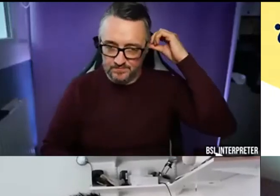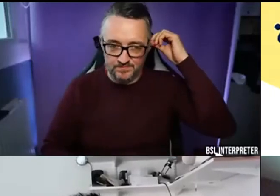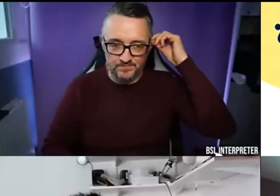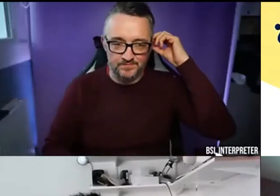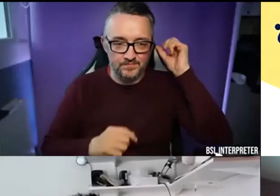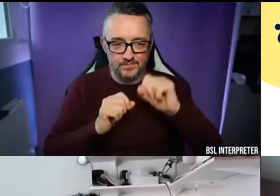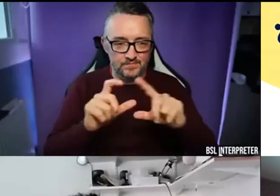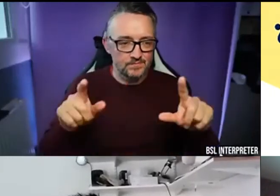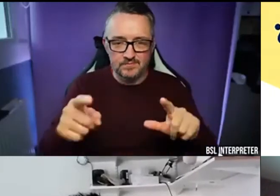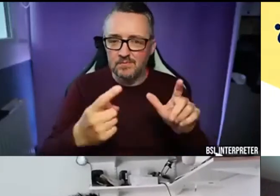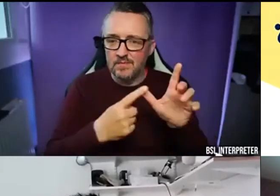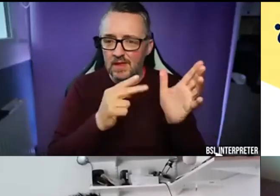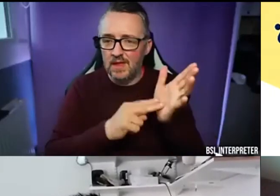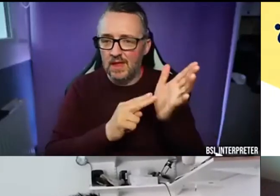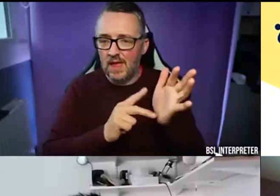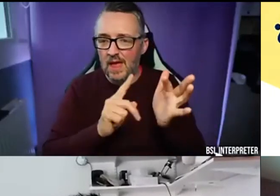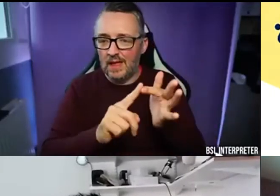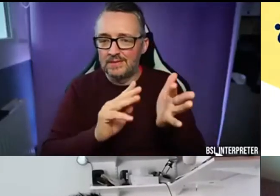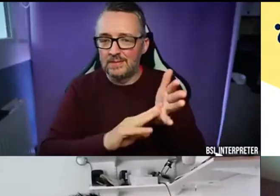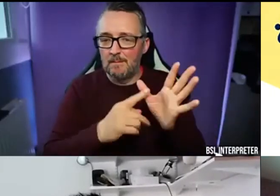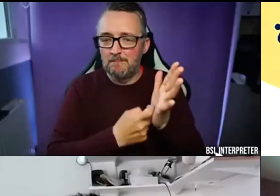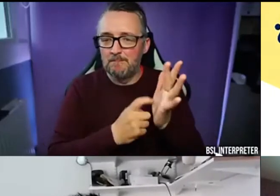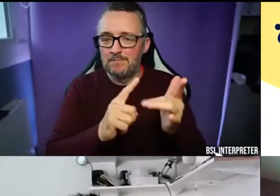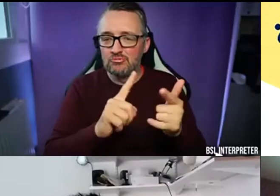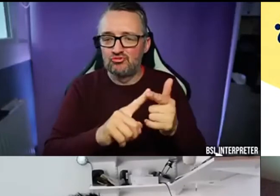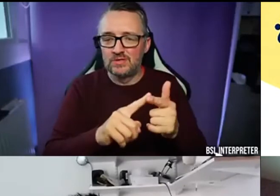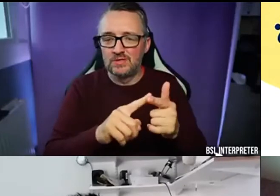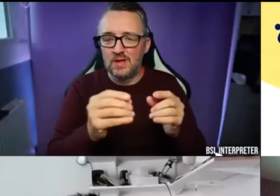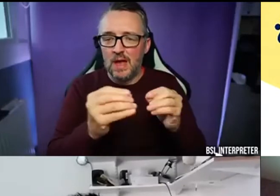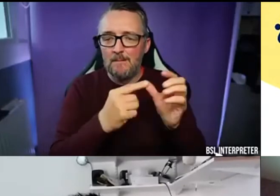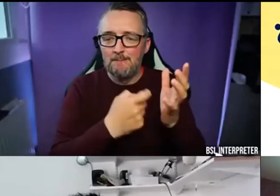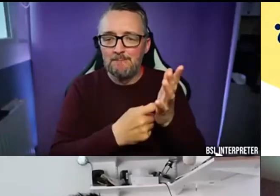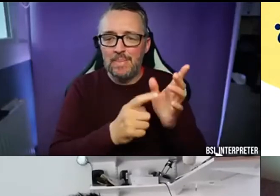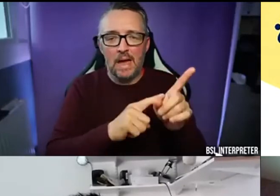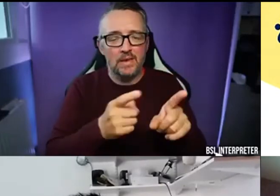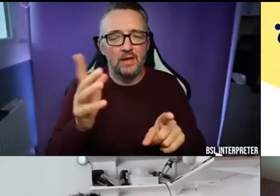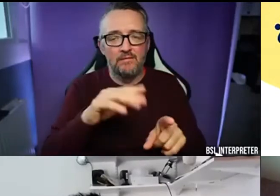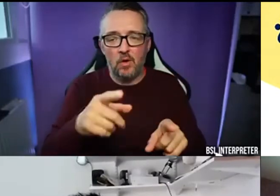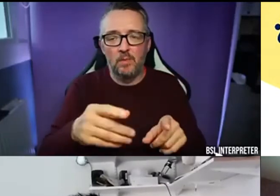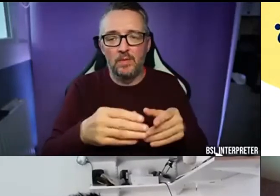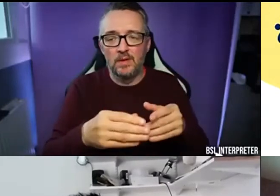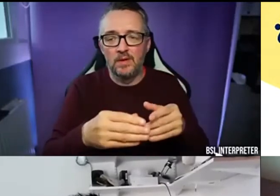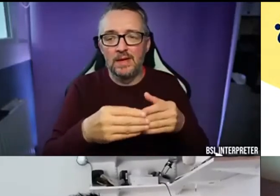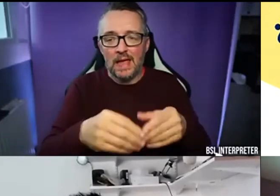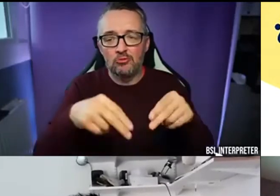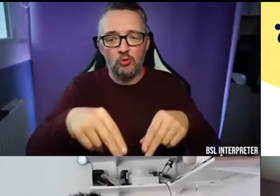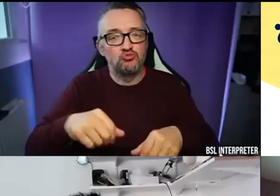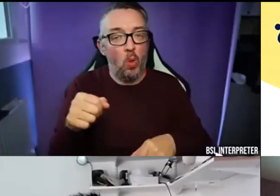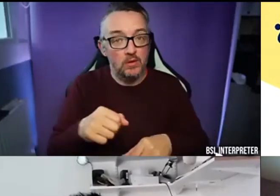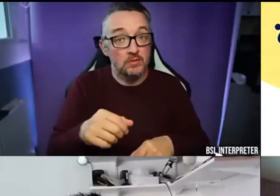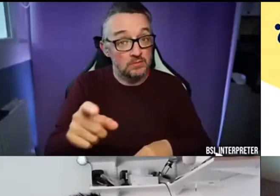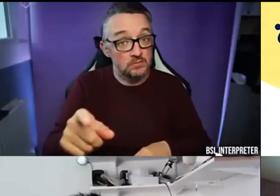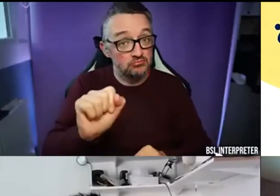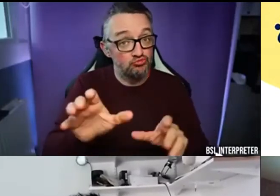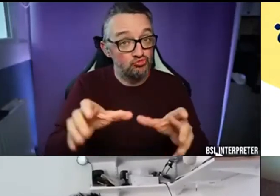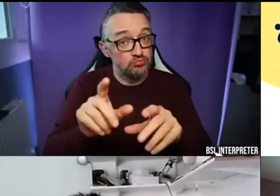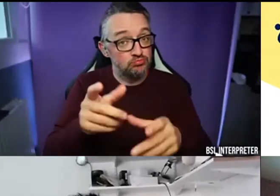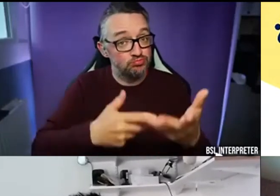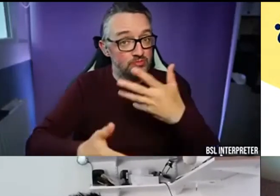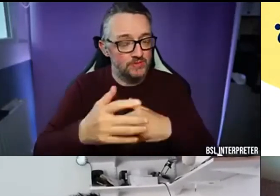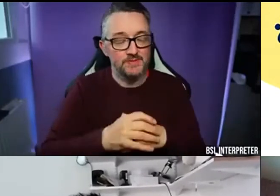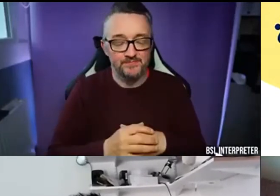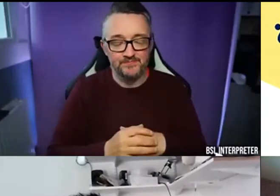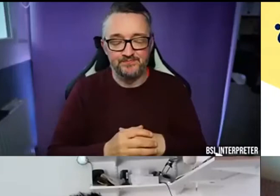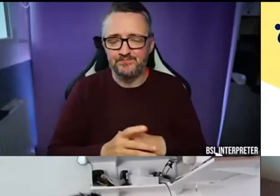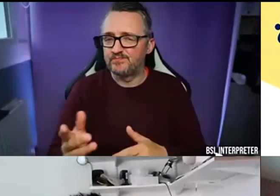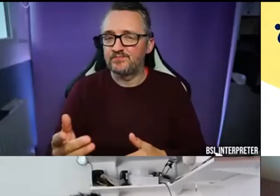Can I come to you first of all, if that's all right? Can you tell us a little bit about what happened in your group? Yeah, no bother at all. Thanks to everybody in